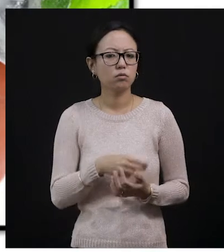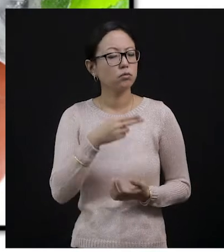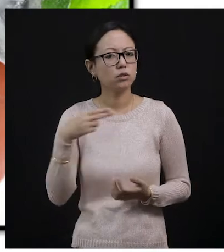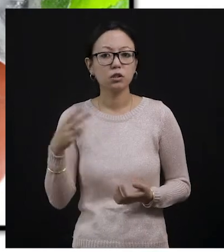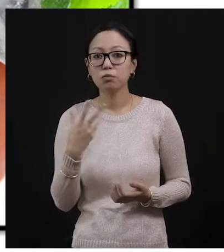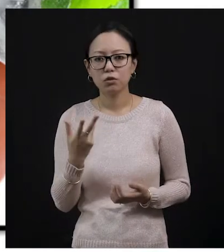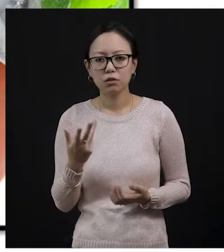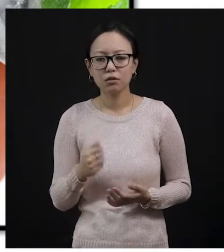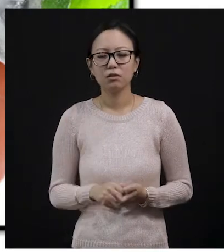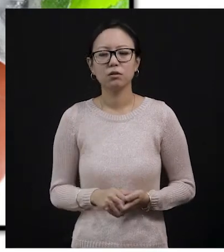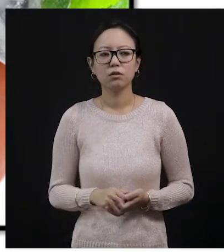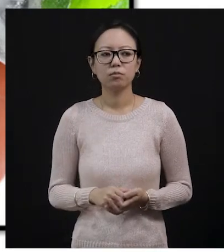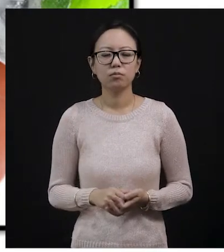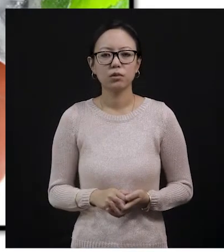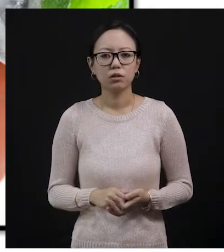known as what?